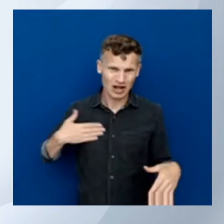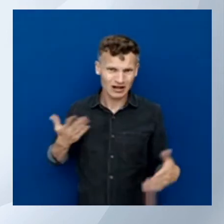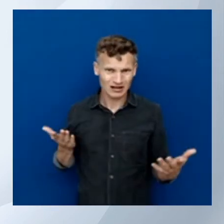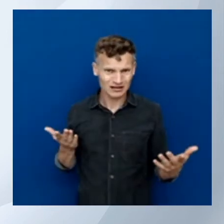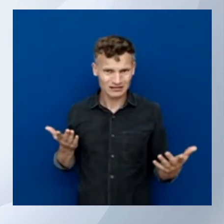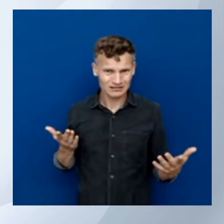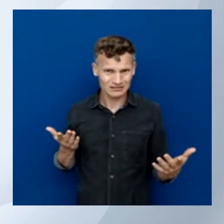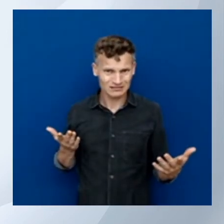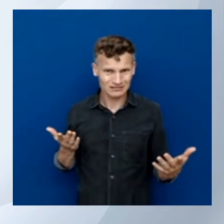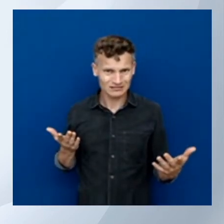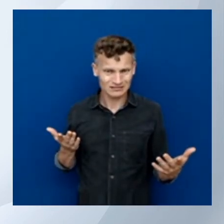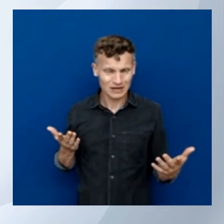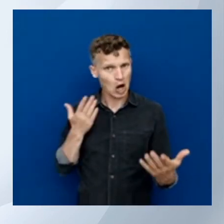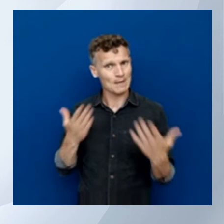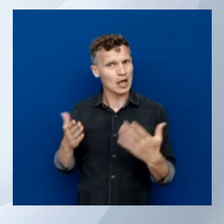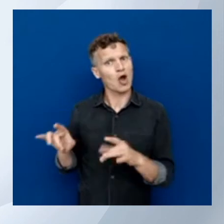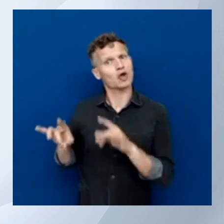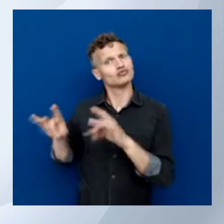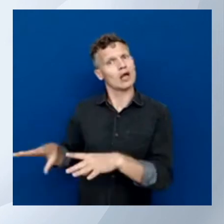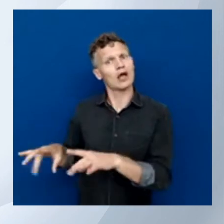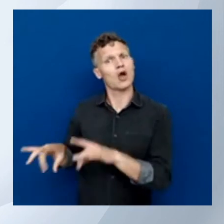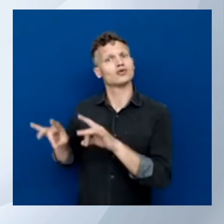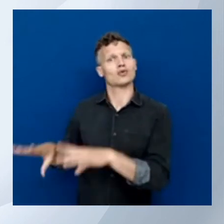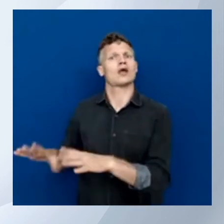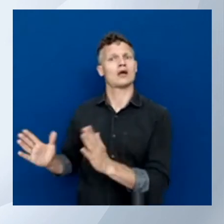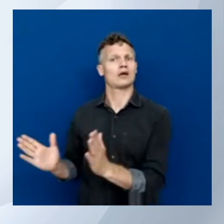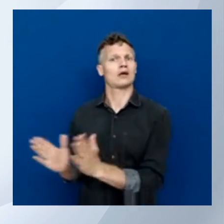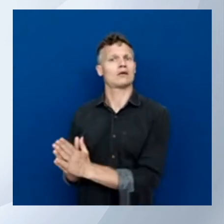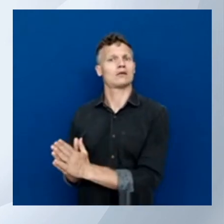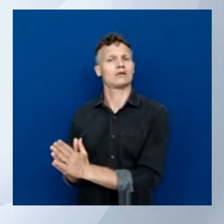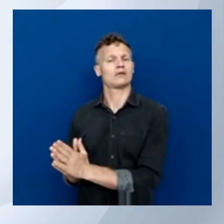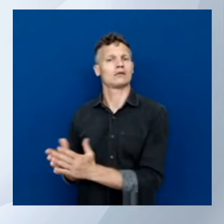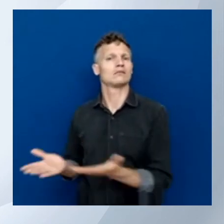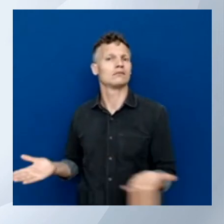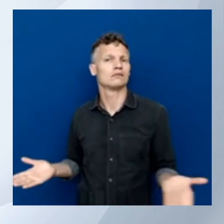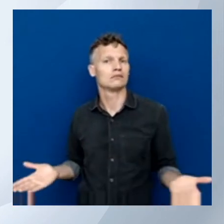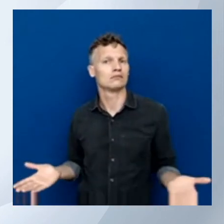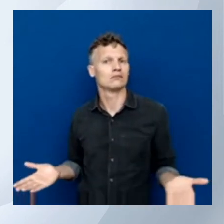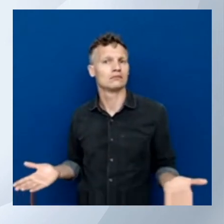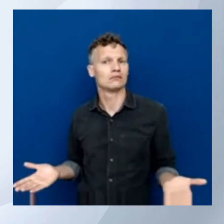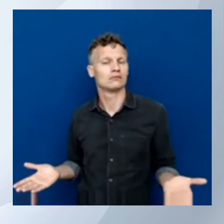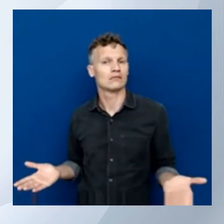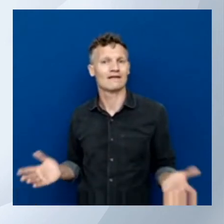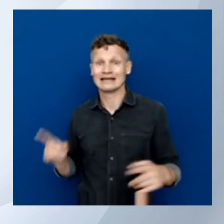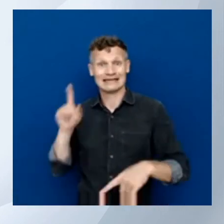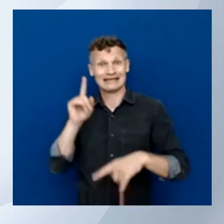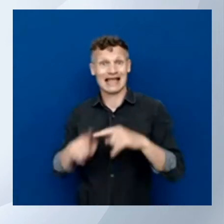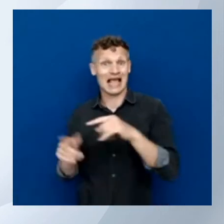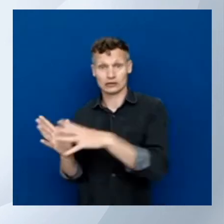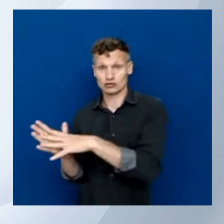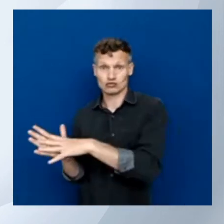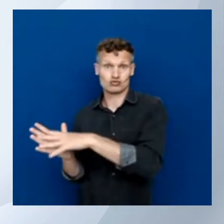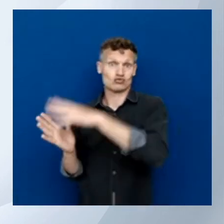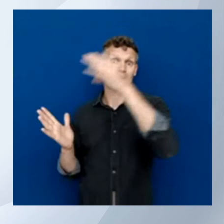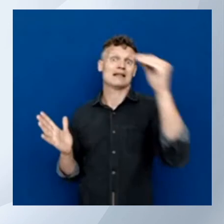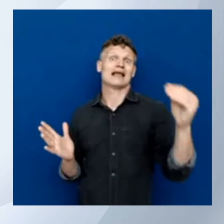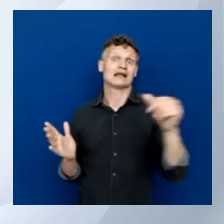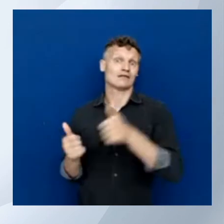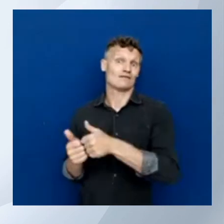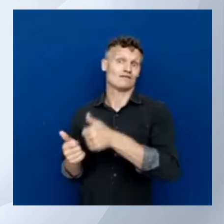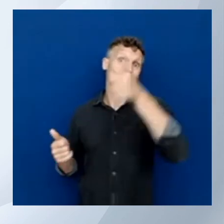Australia. If we can't replicate the data that far, we're still going to end up with a kind of somewhere in the middle. Calling a database that lives